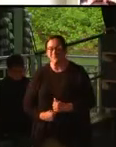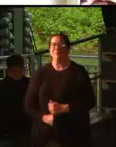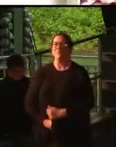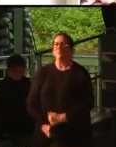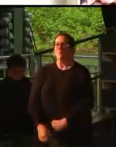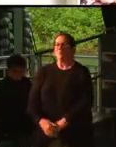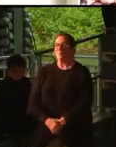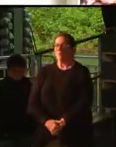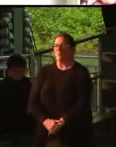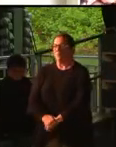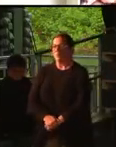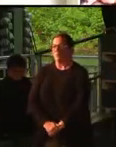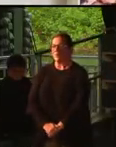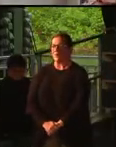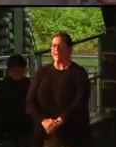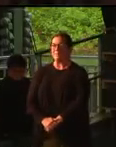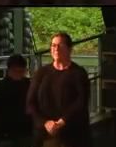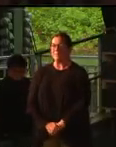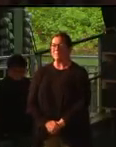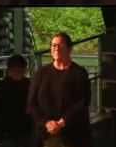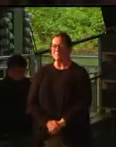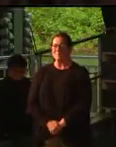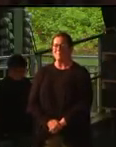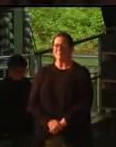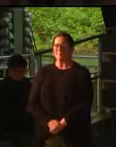There you go.